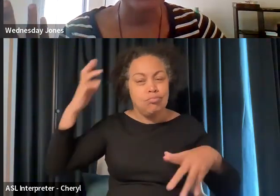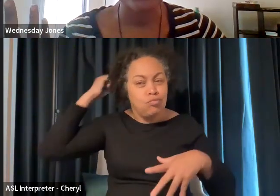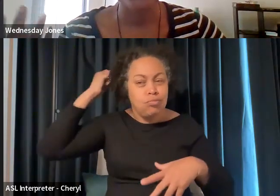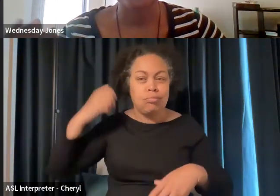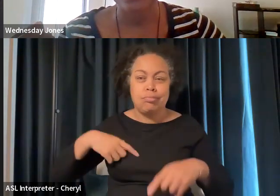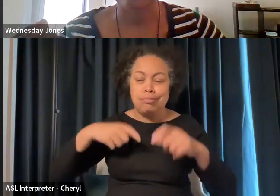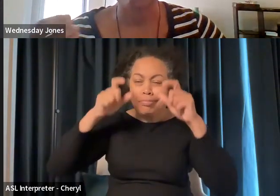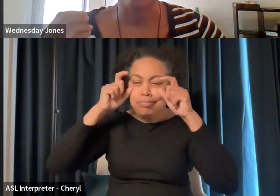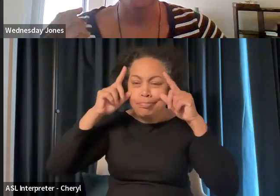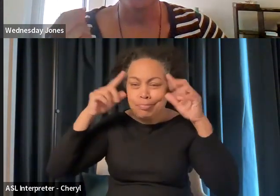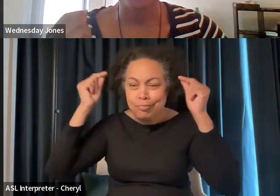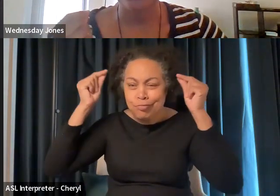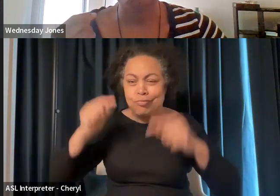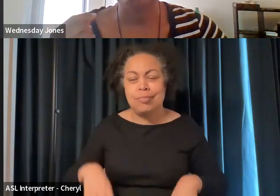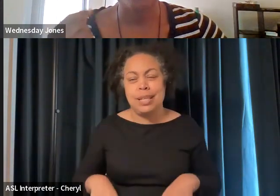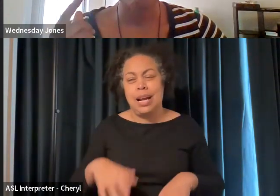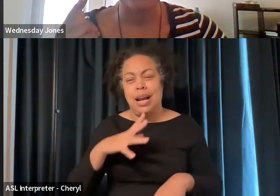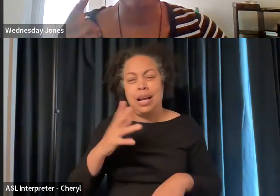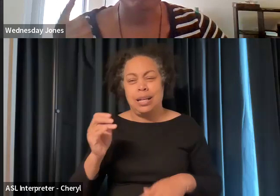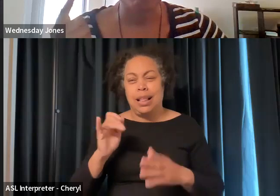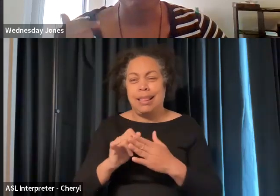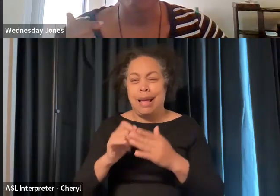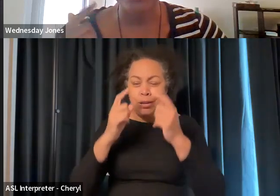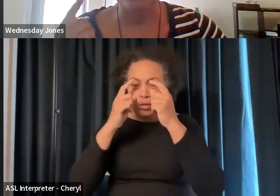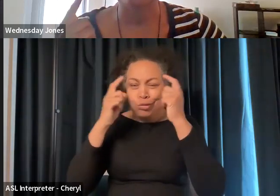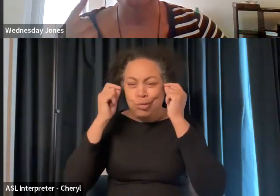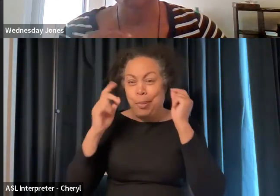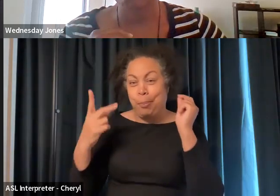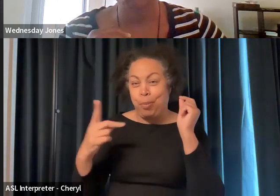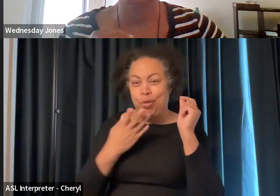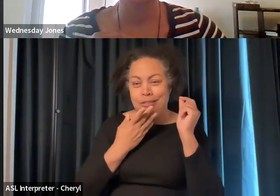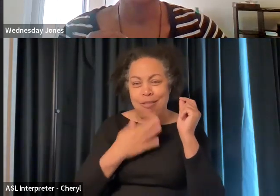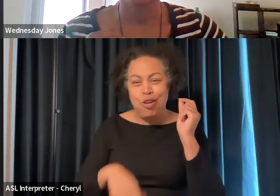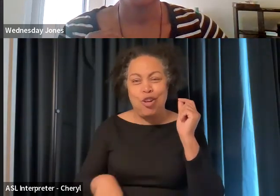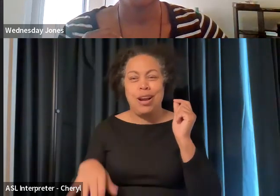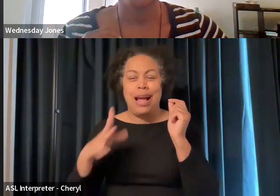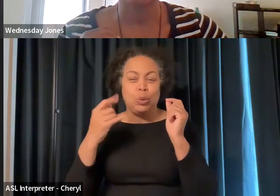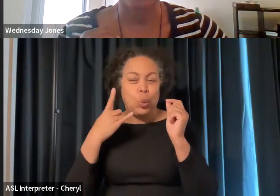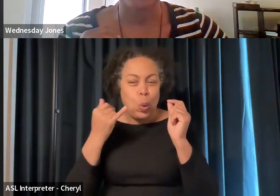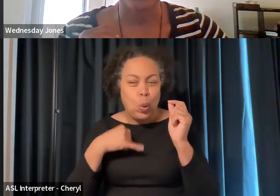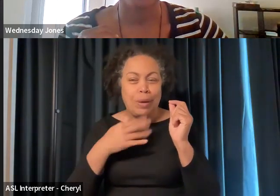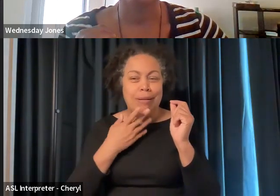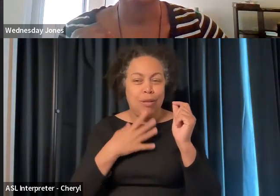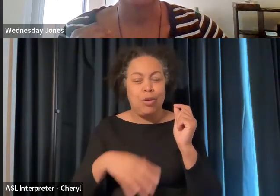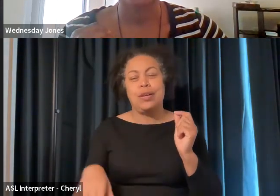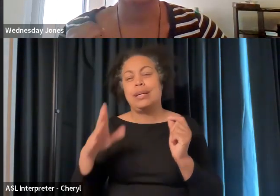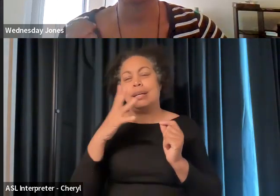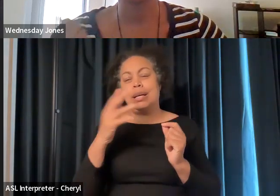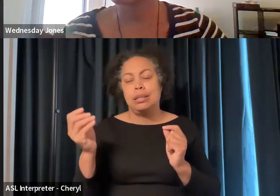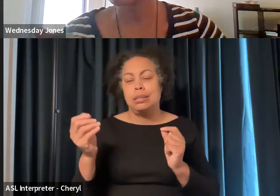eye glasses that are rimmed in purple and gold. I have